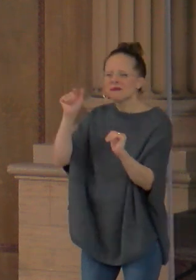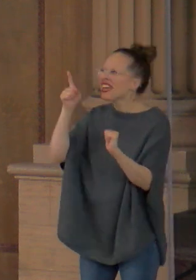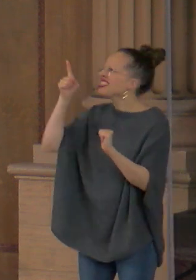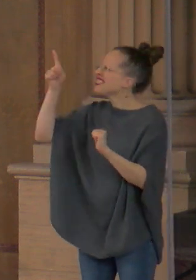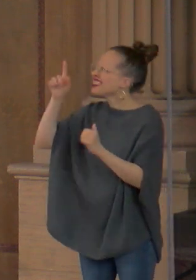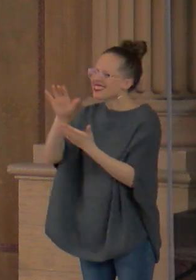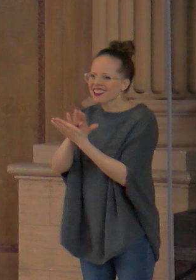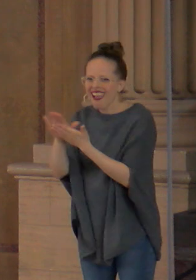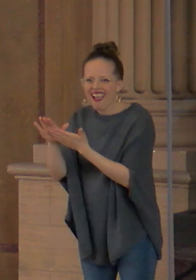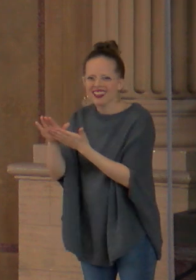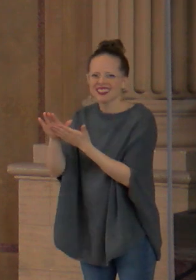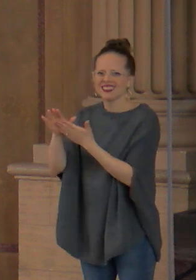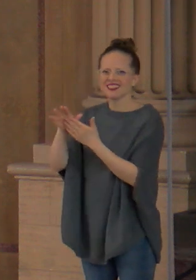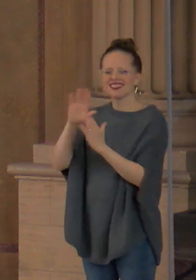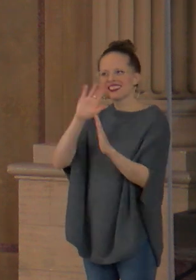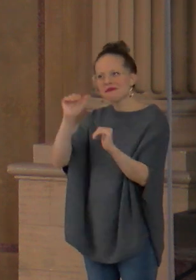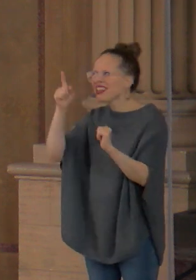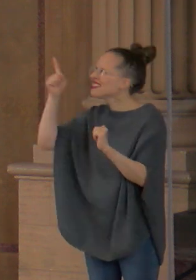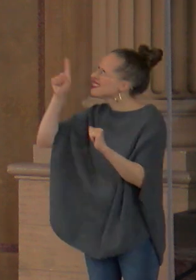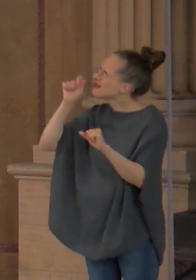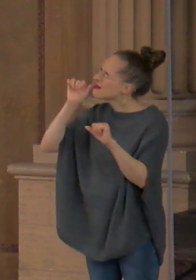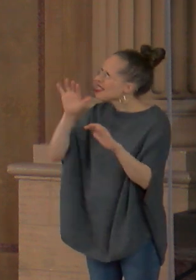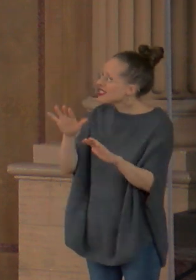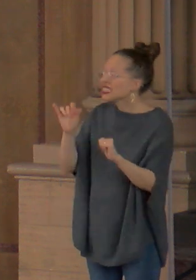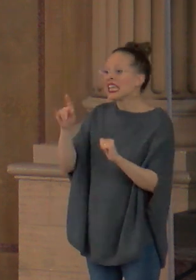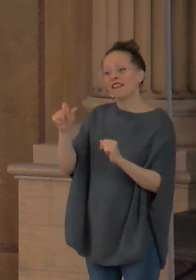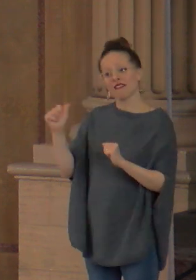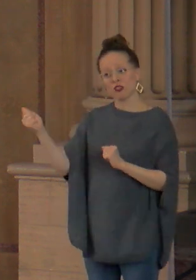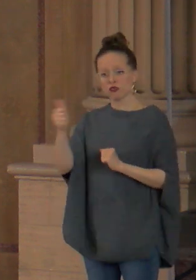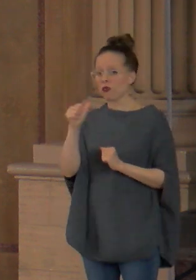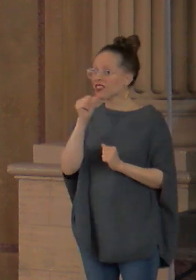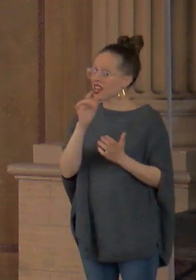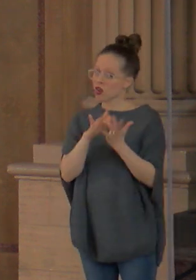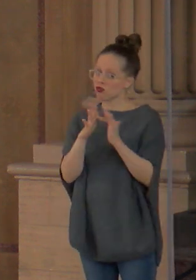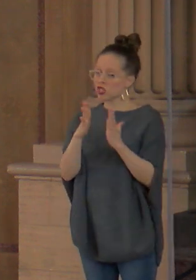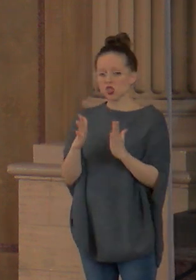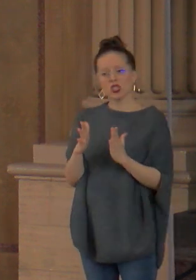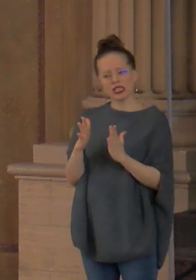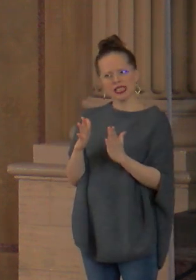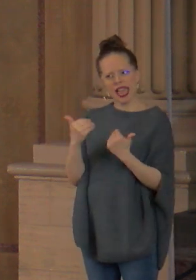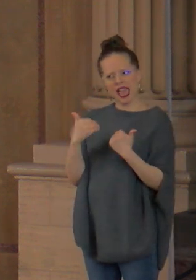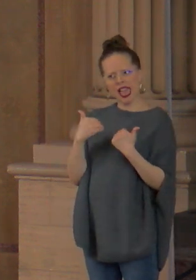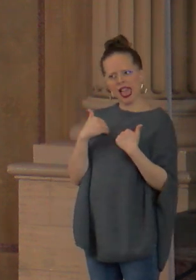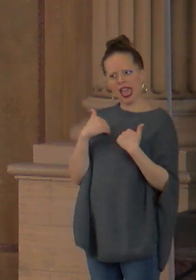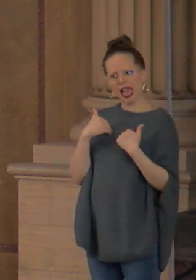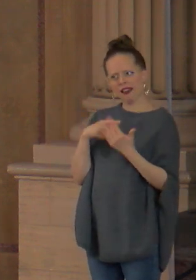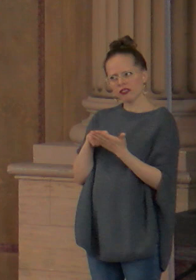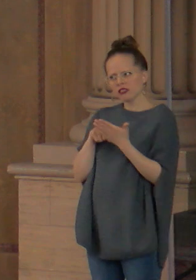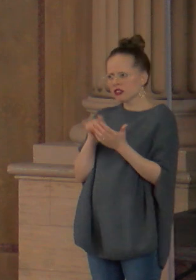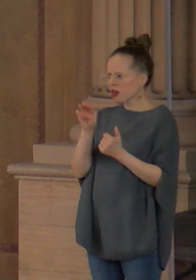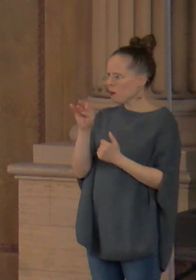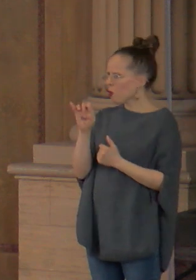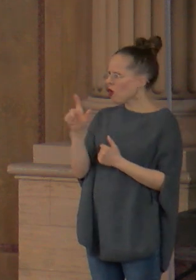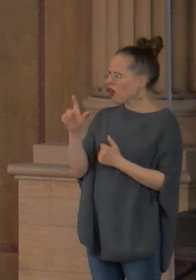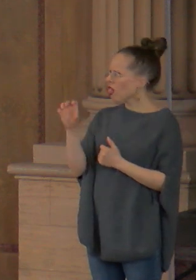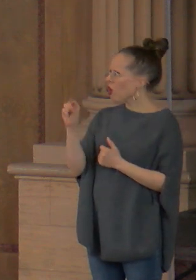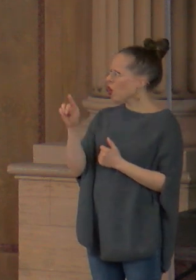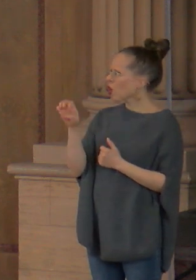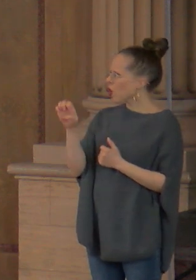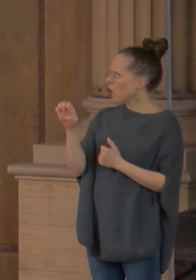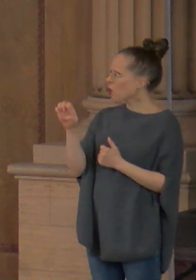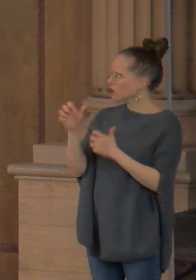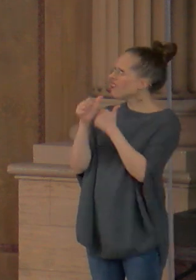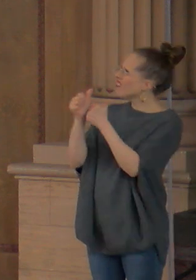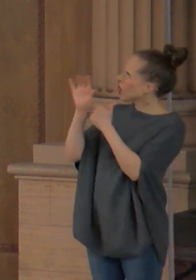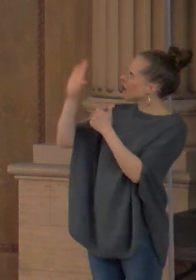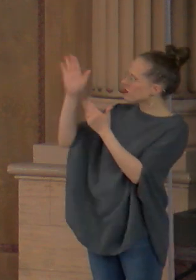And then for those of you who are not Christians Christianity does uphold a moral code of right and wrong that we believe corresponds to the righteousness of